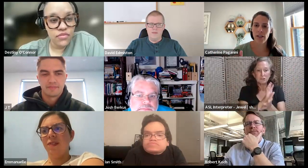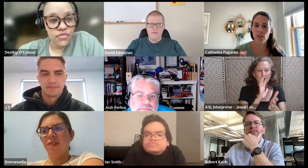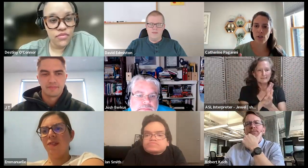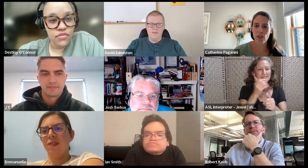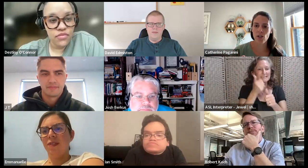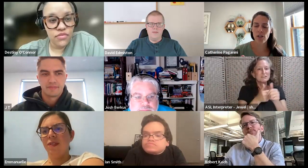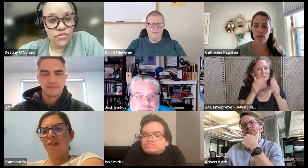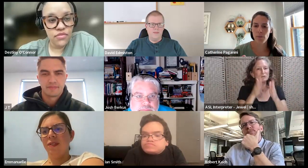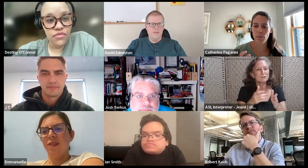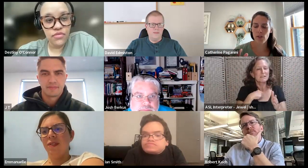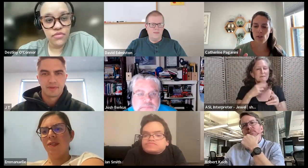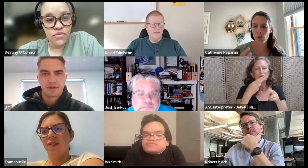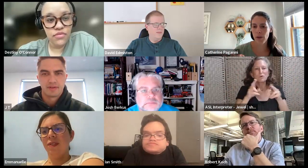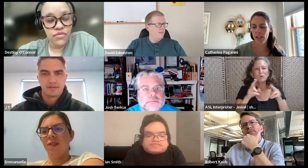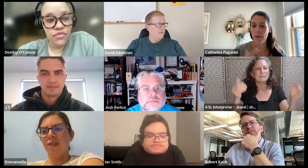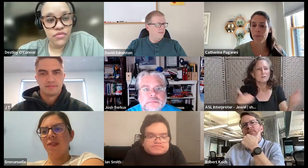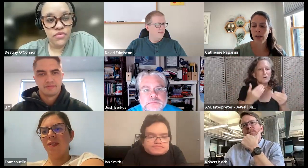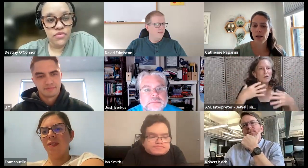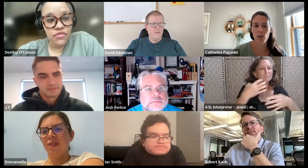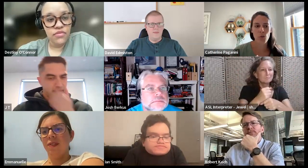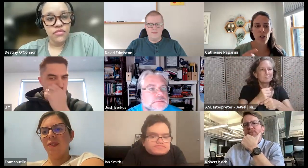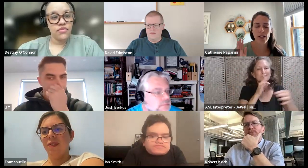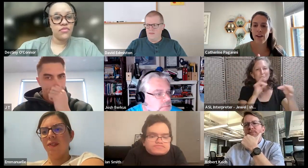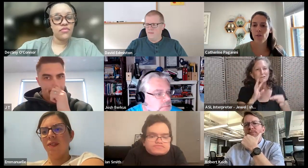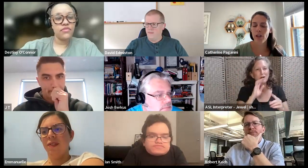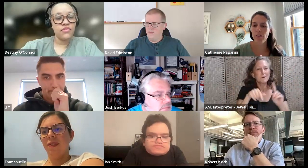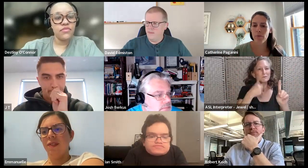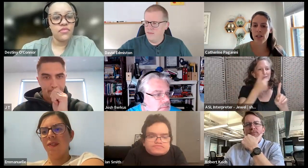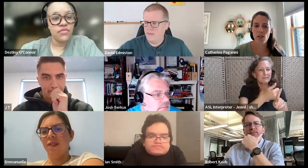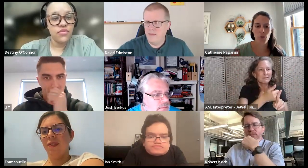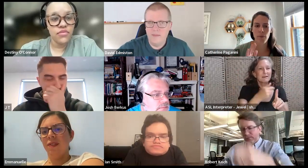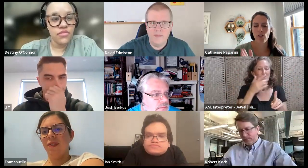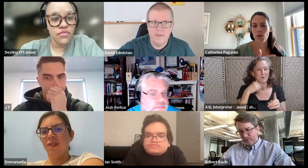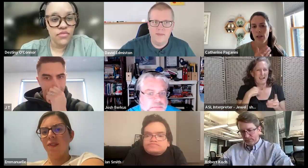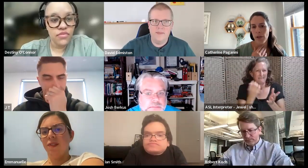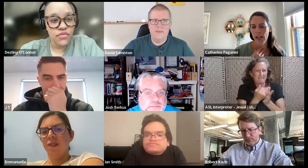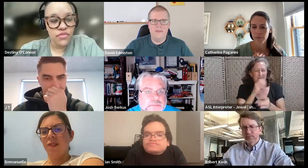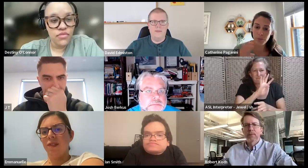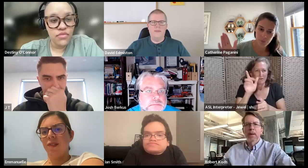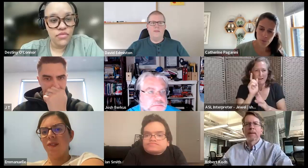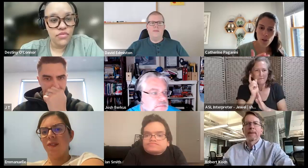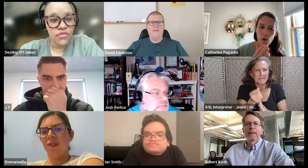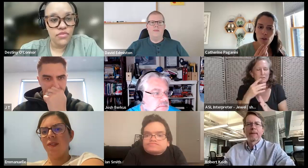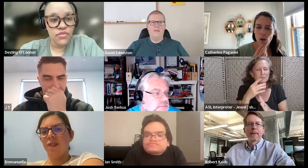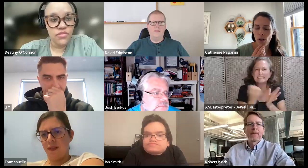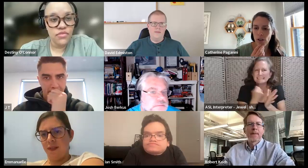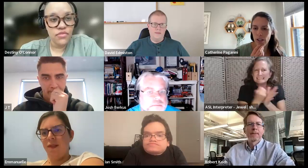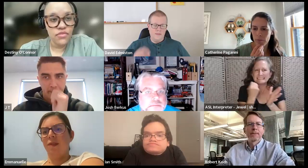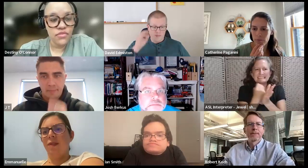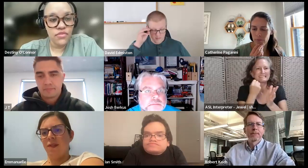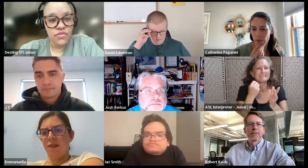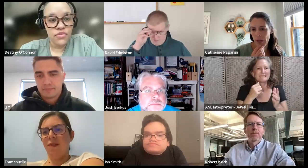little introduction so you can meet them, because we only have 45 minutes. So we wanna make sure that we can go through